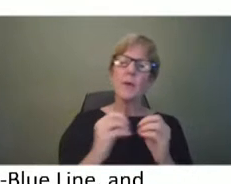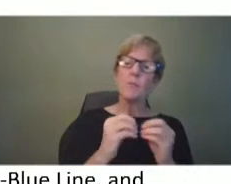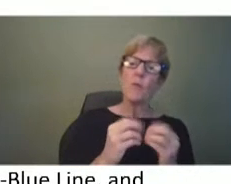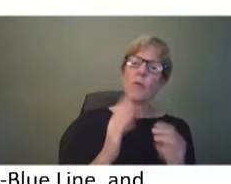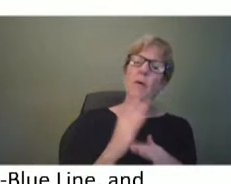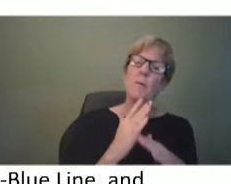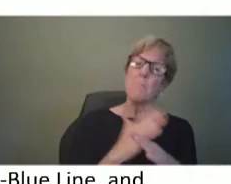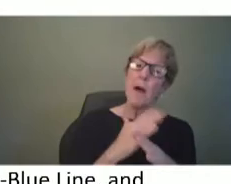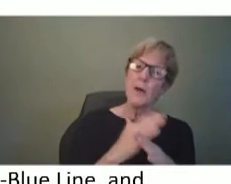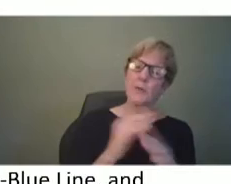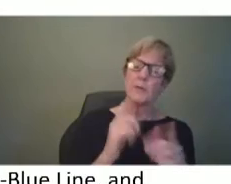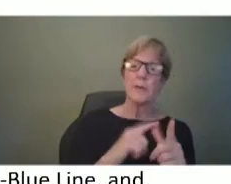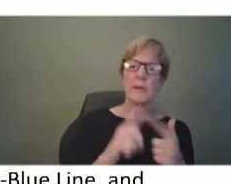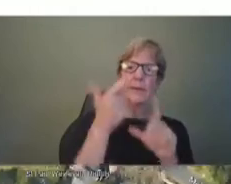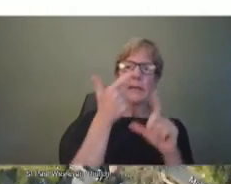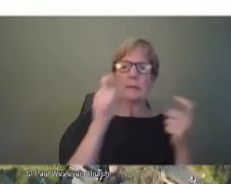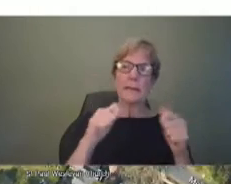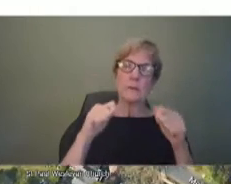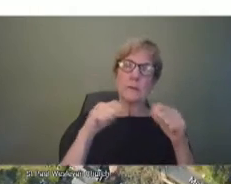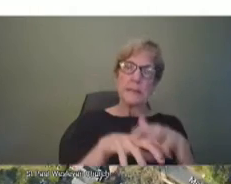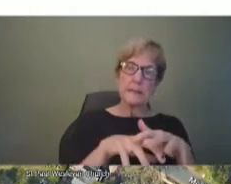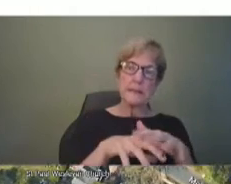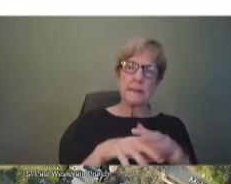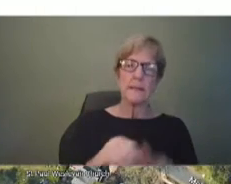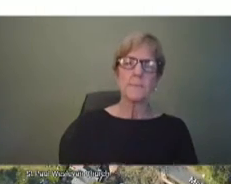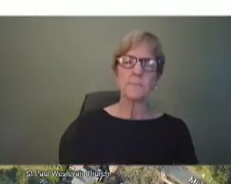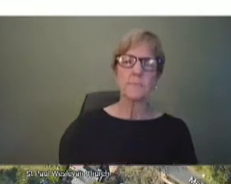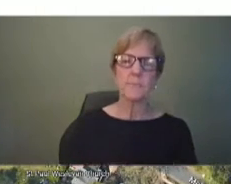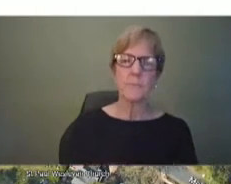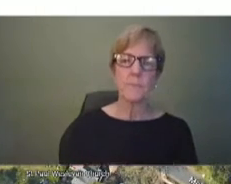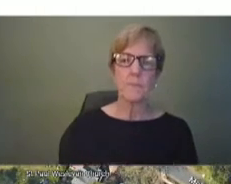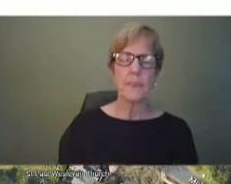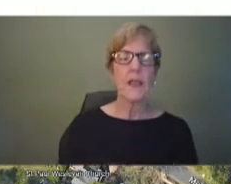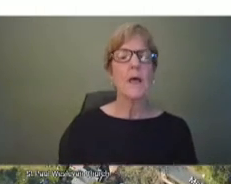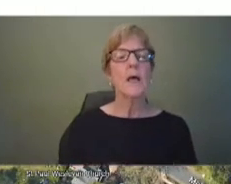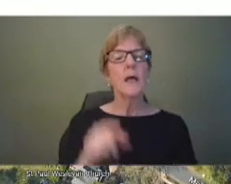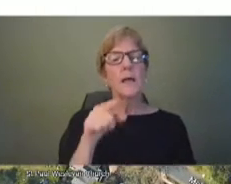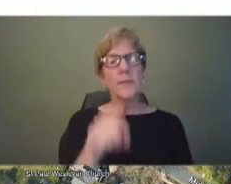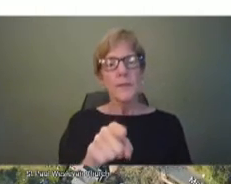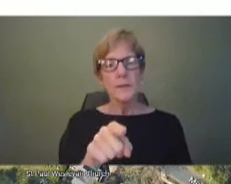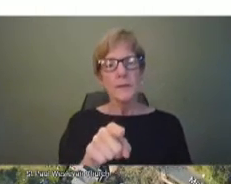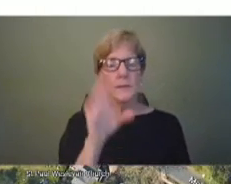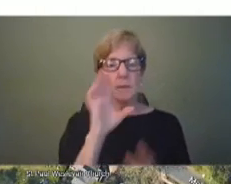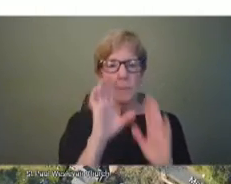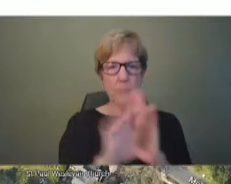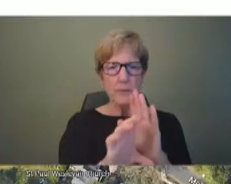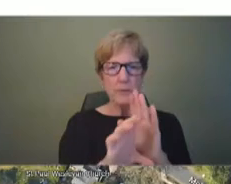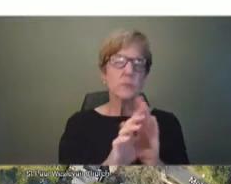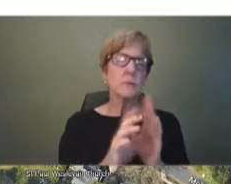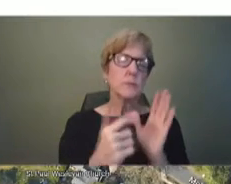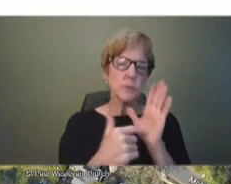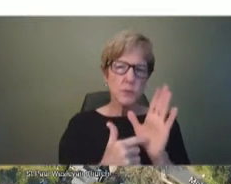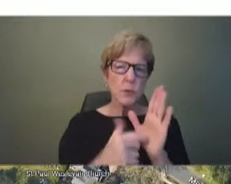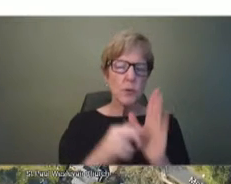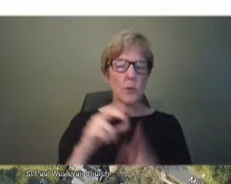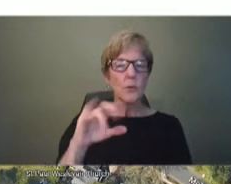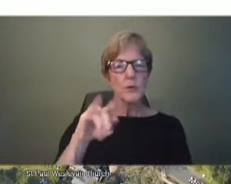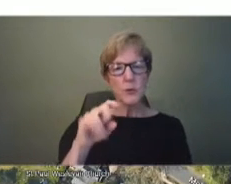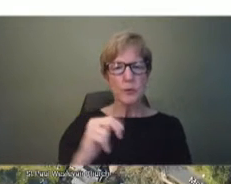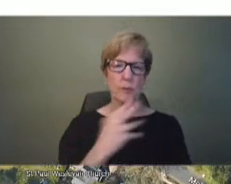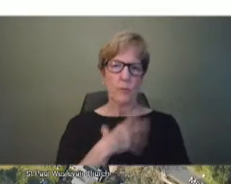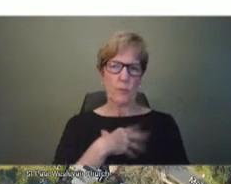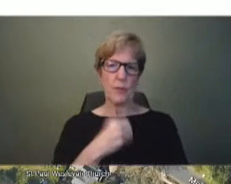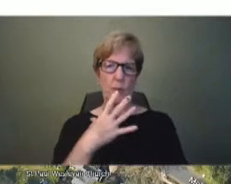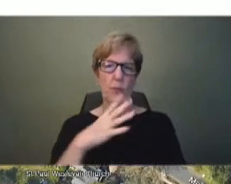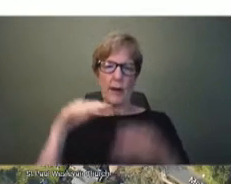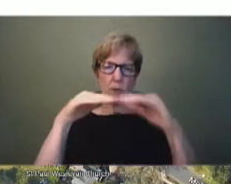even bigger density um this one here uh again kind of shows the julan there with the white rooftop that the petitioner